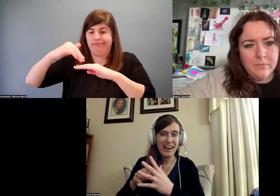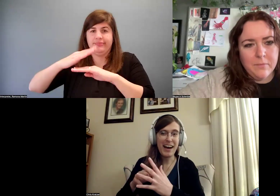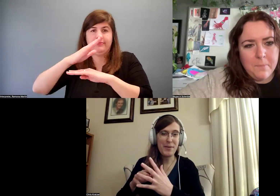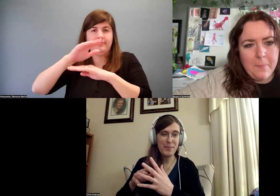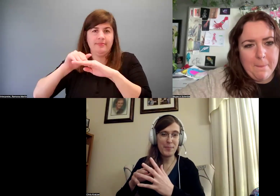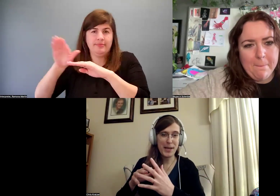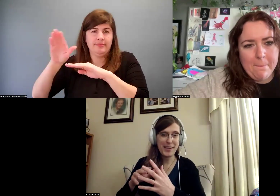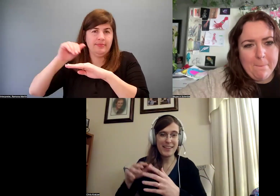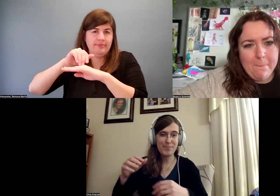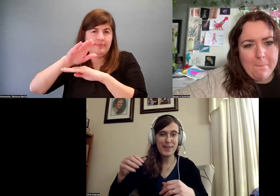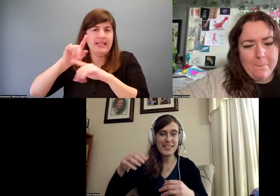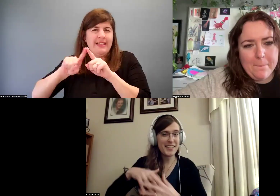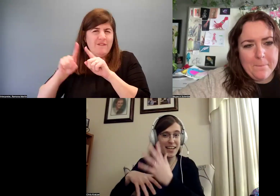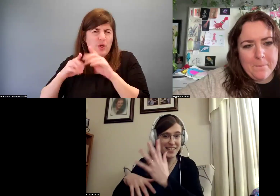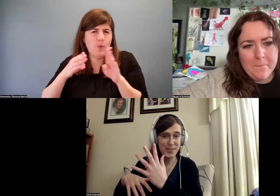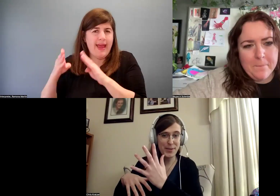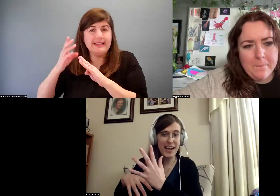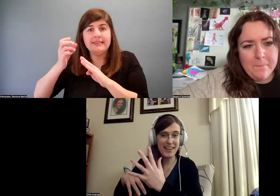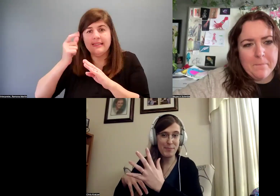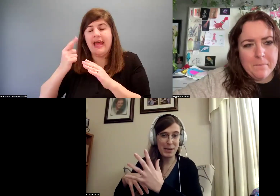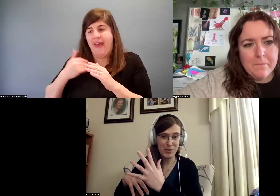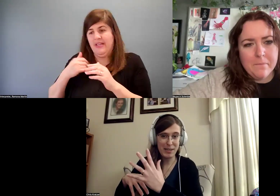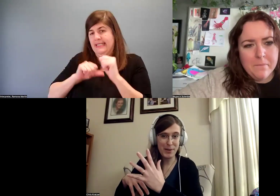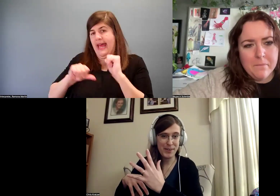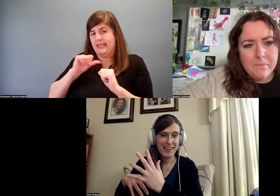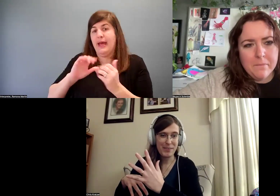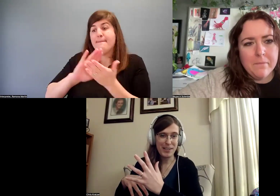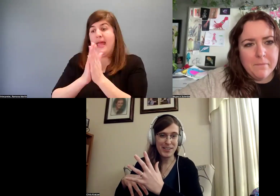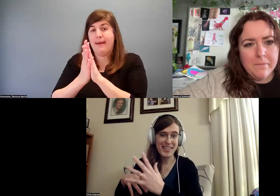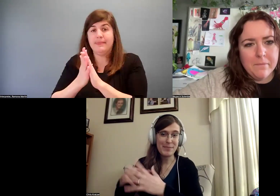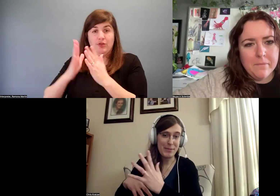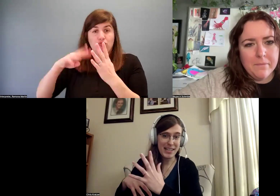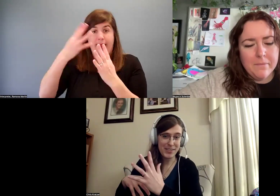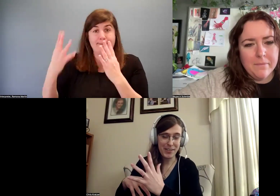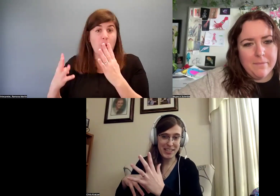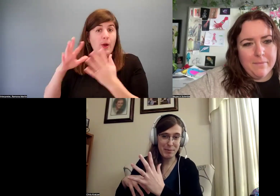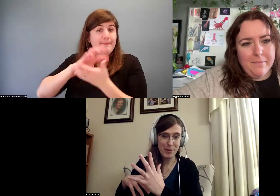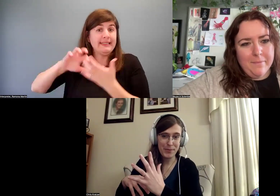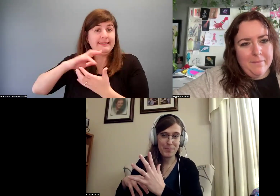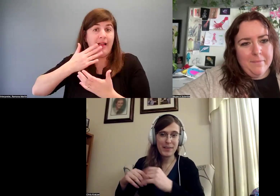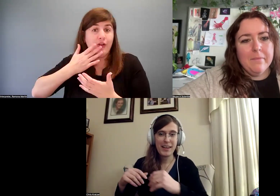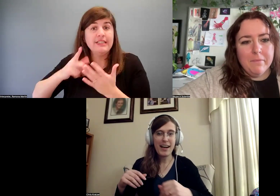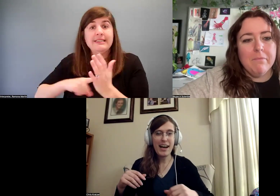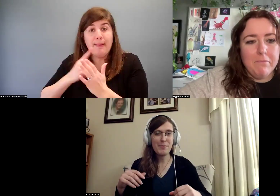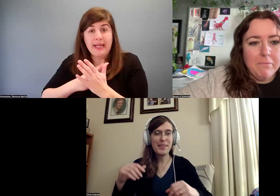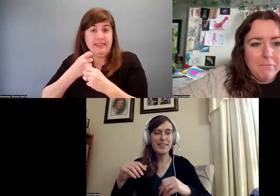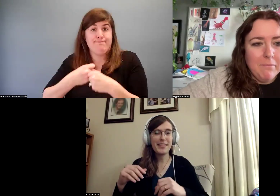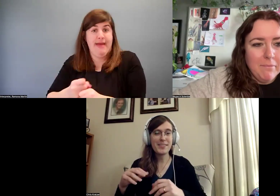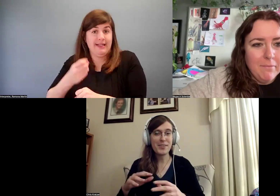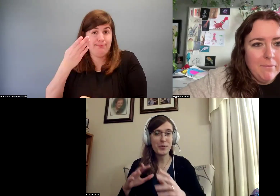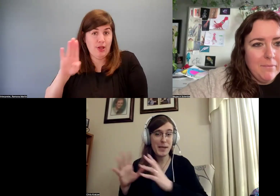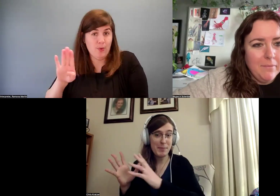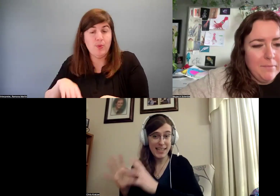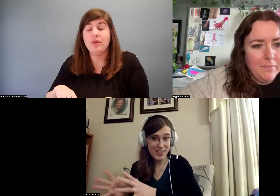about. But it does a science to it, and then it becomes a rainbow of colors, and sometimes those colors can be blue. Um,